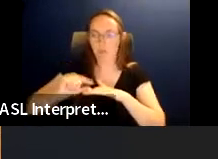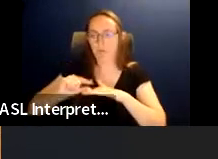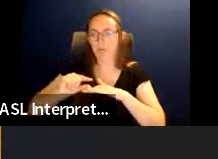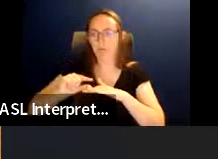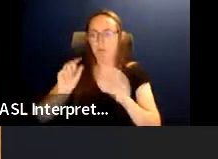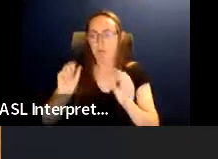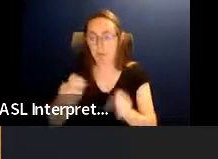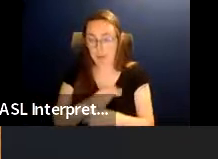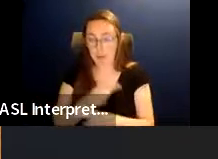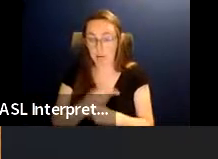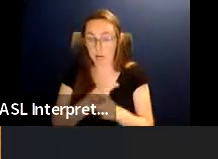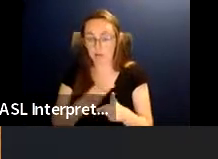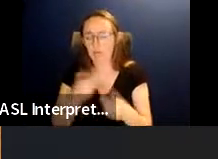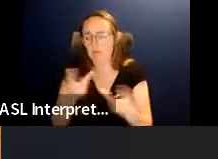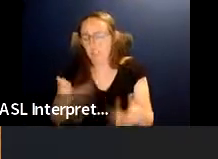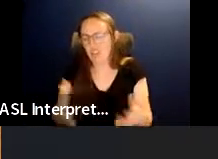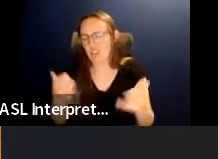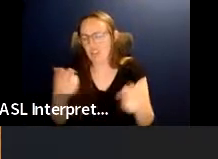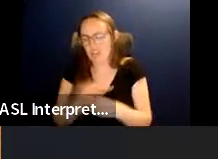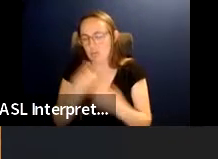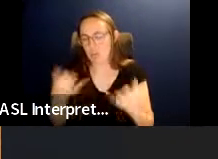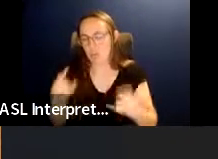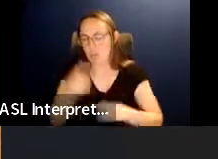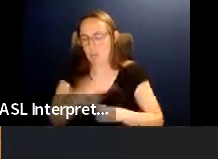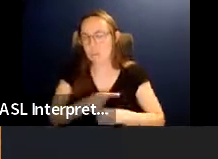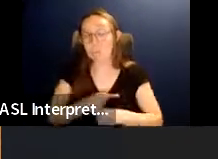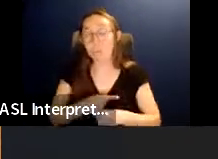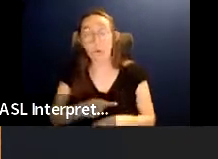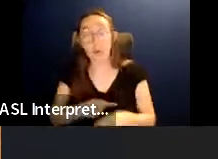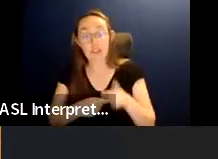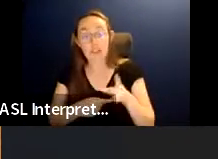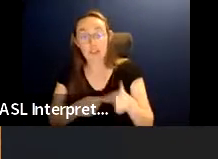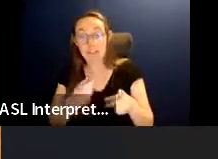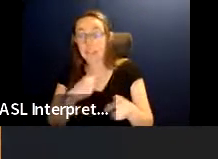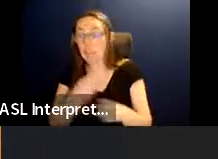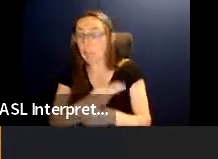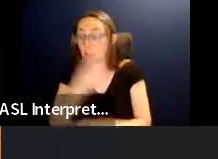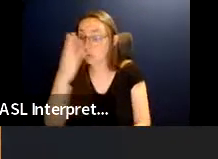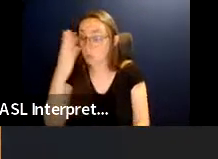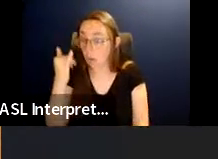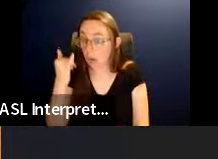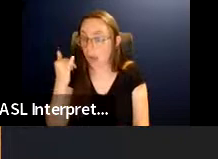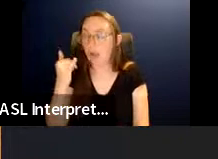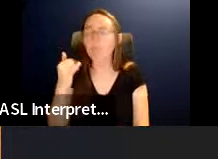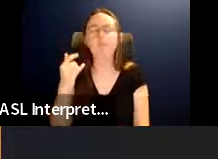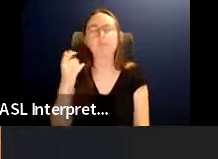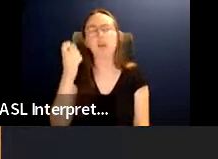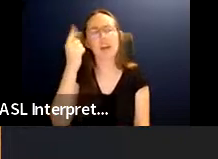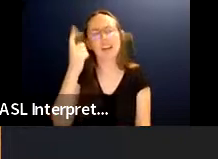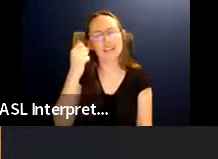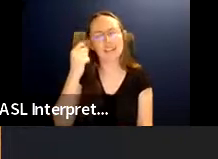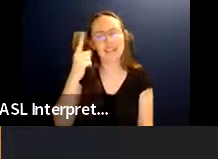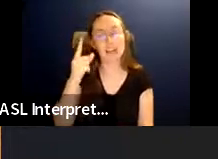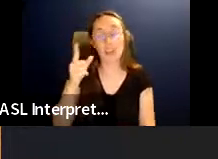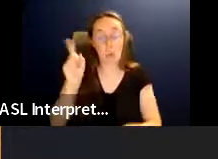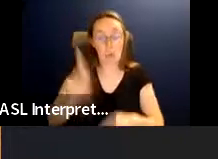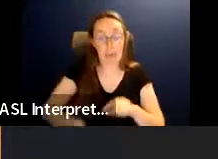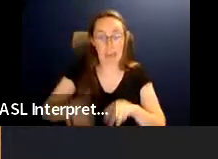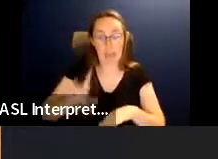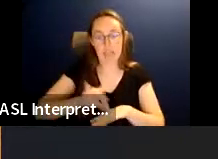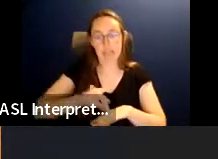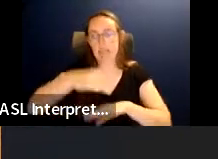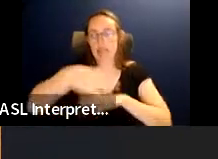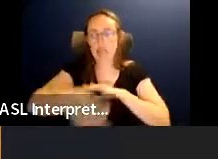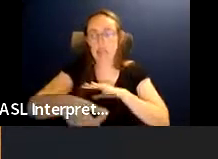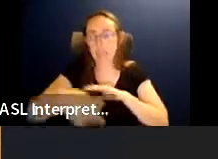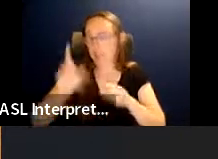use this particular tape, while it's not forgiving, you can't remove it, unfortunately, but when I buy